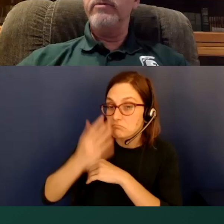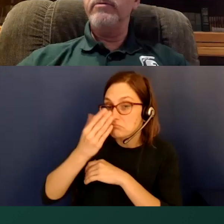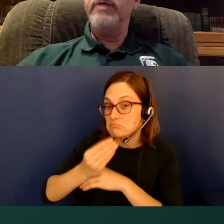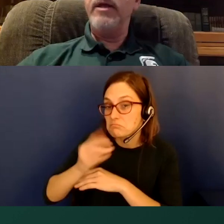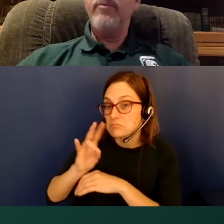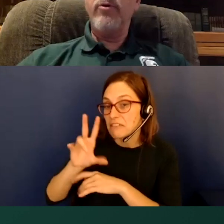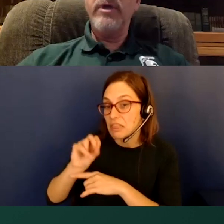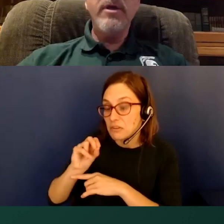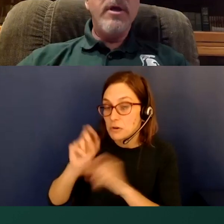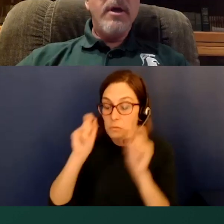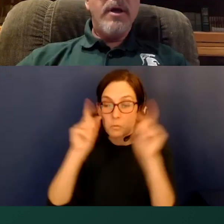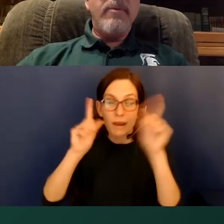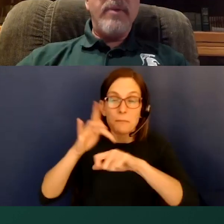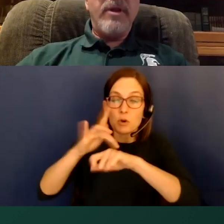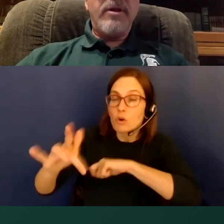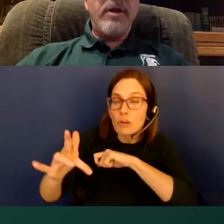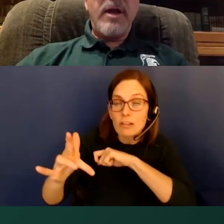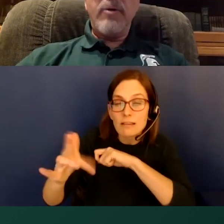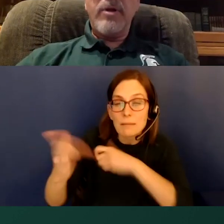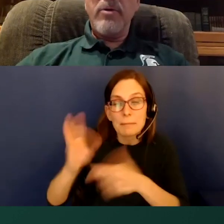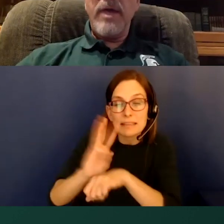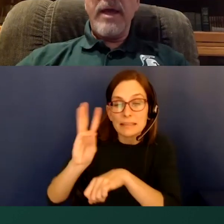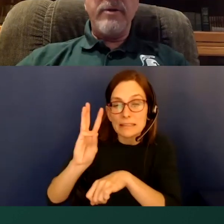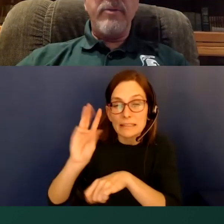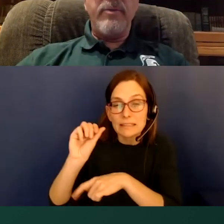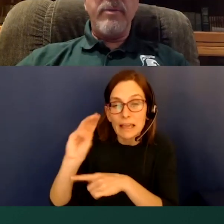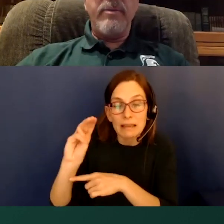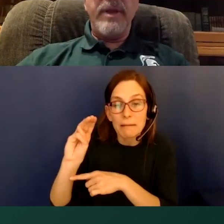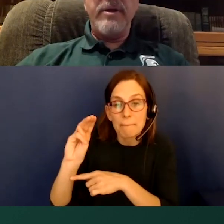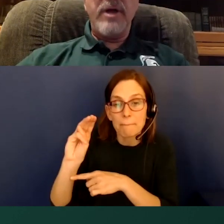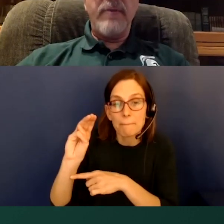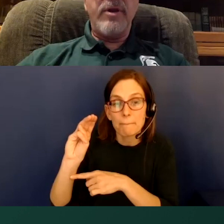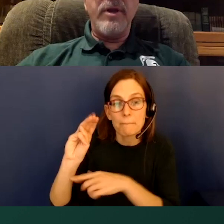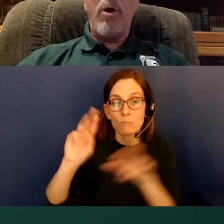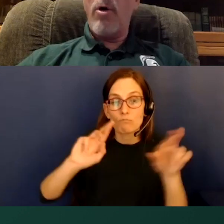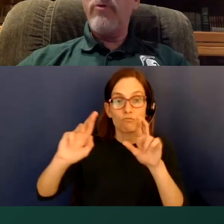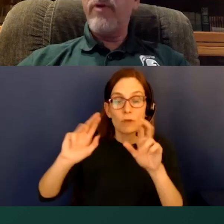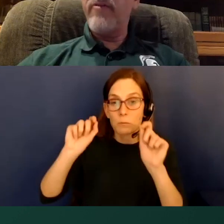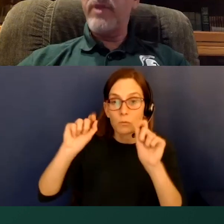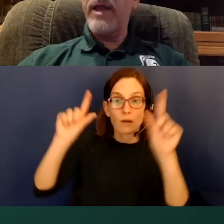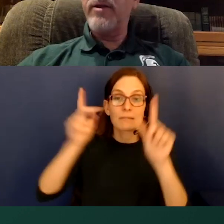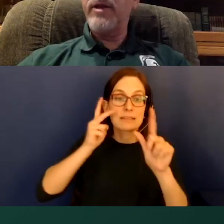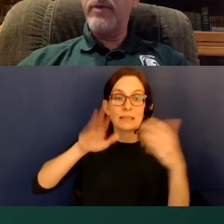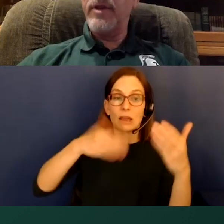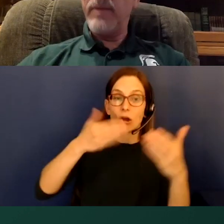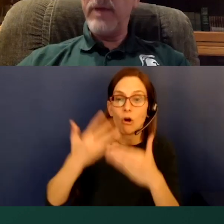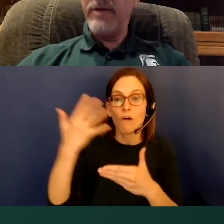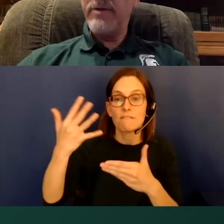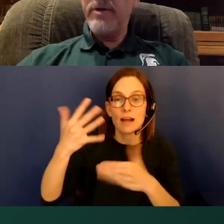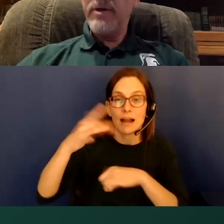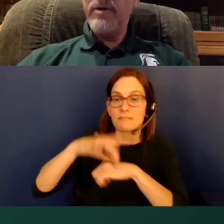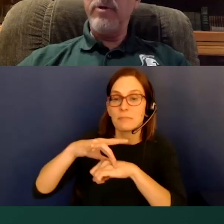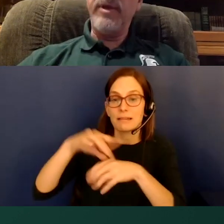and get up early, maybe 6 o'clock or so, and be in time to see all 5 planets in the same